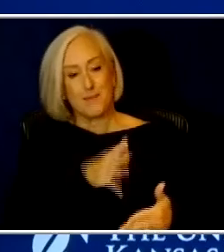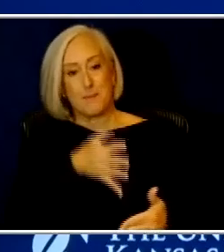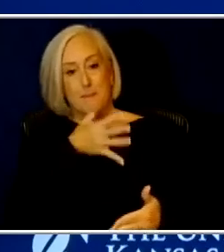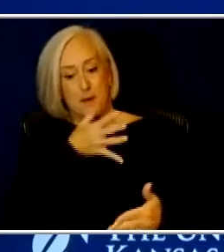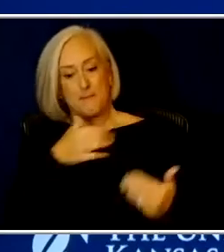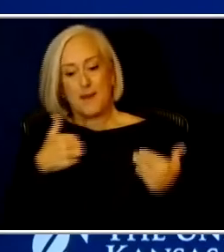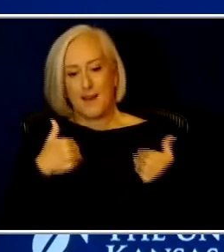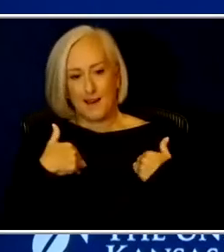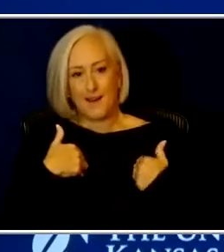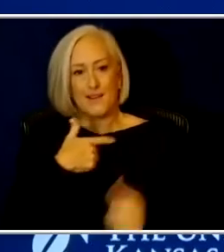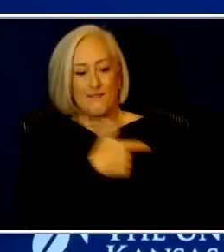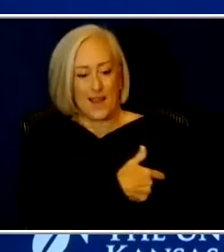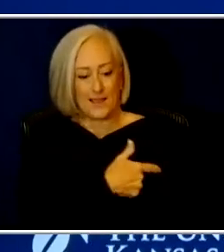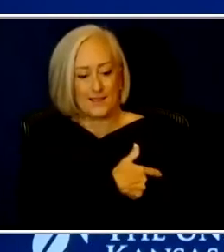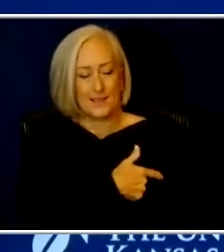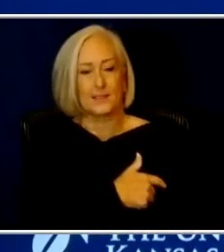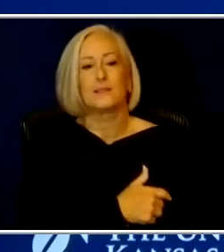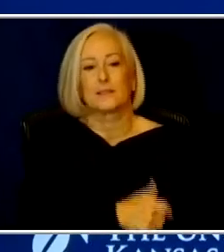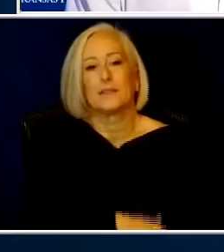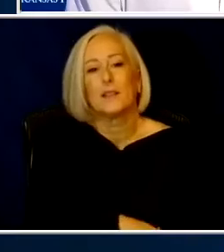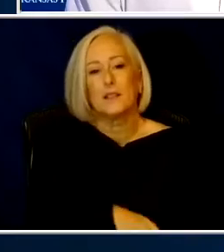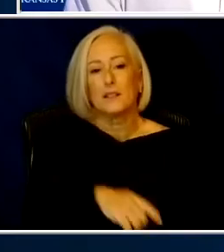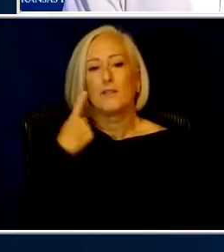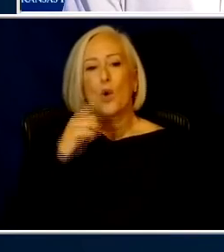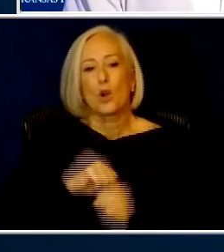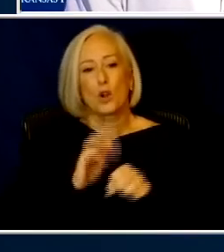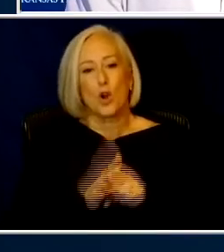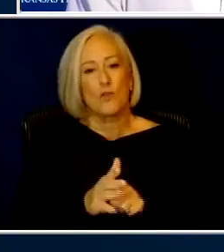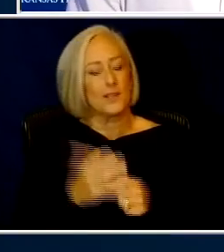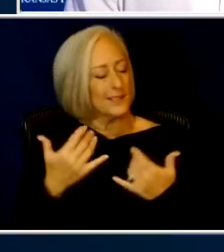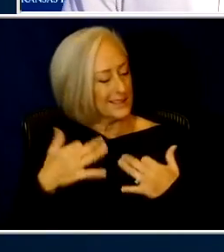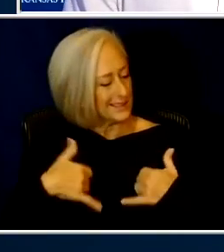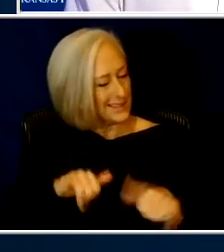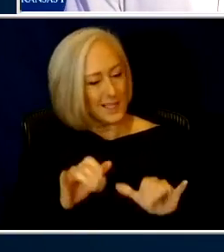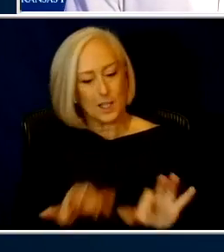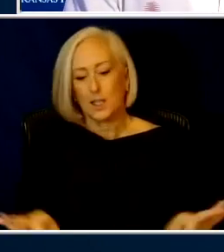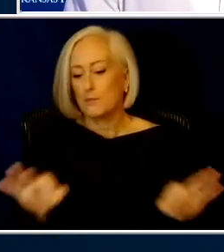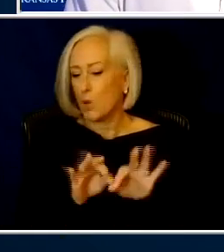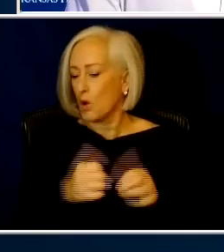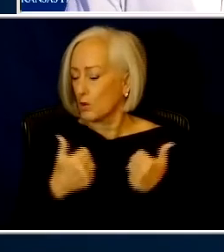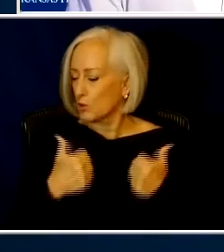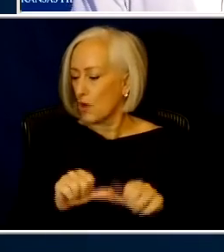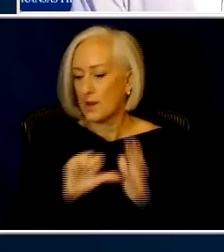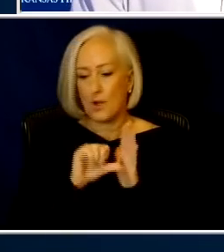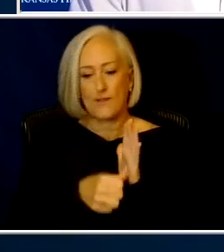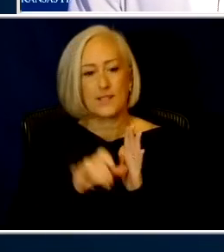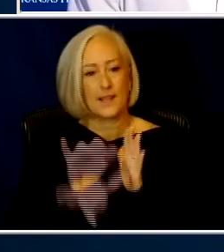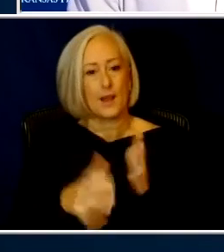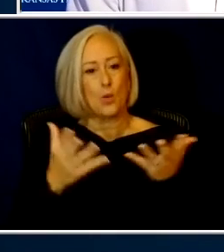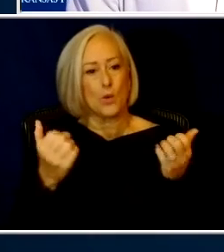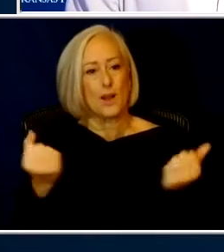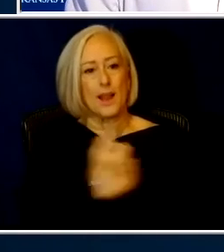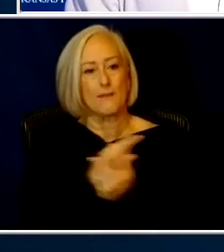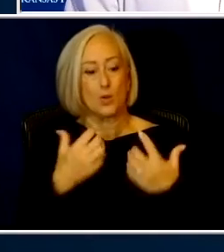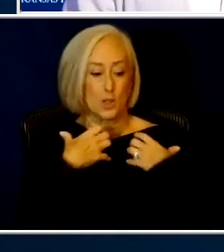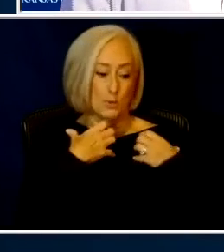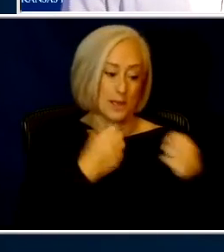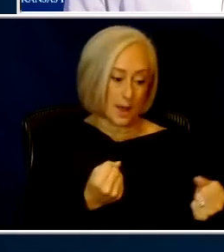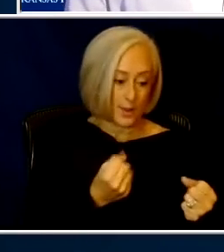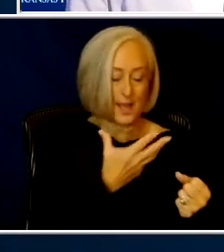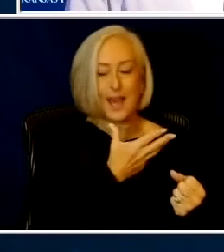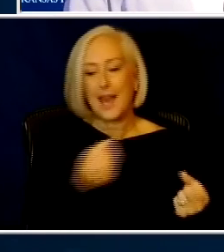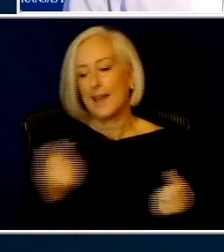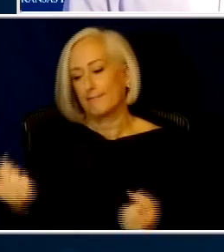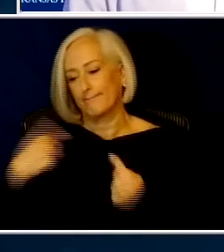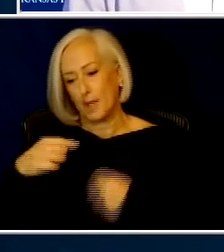important, and we're still kind of pressing that, and we just want everybody to be healthy and be able to work as well. Yeah, it's just dumb stuff at this point. The